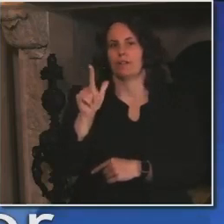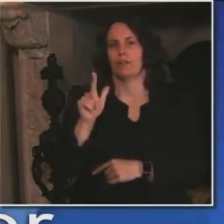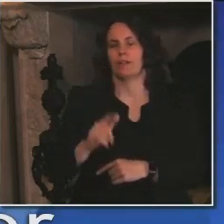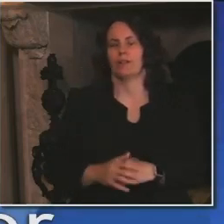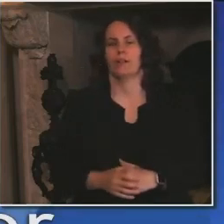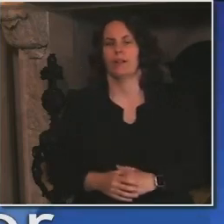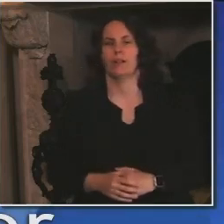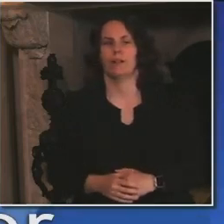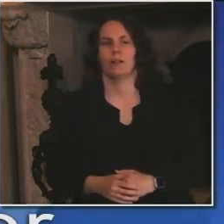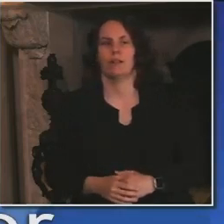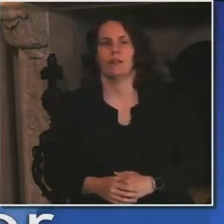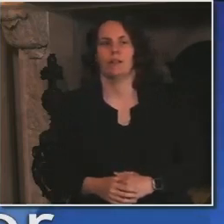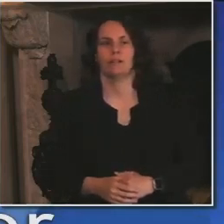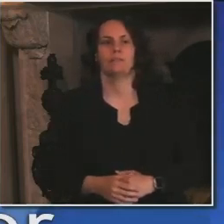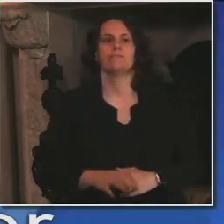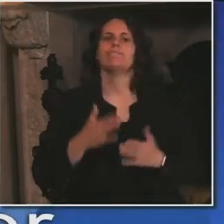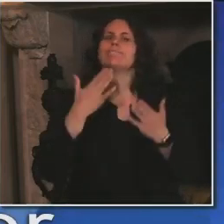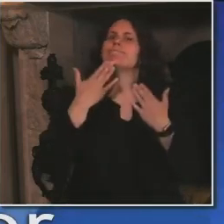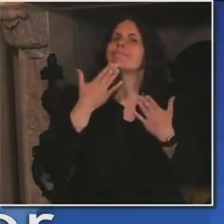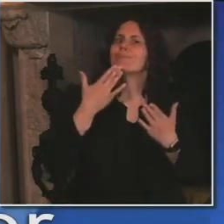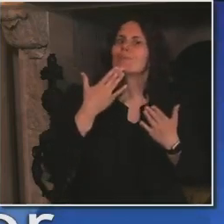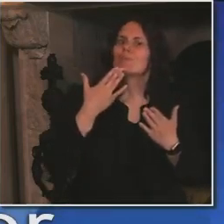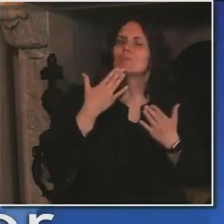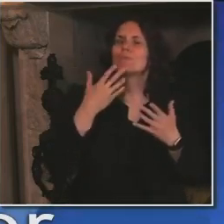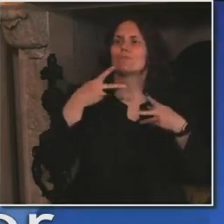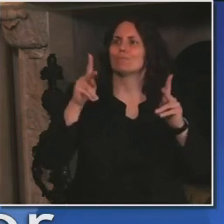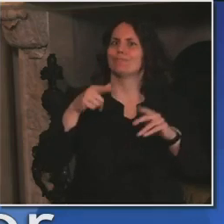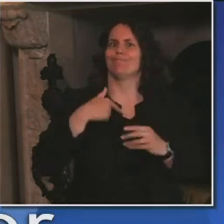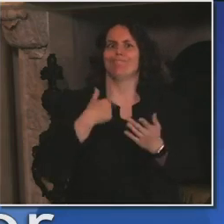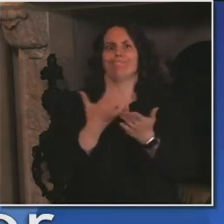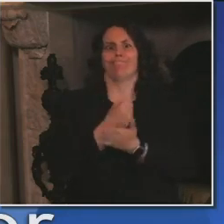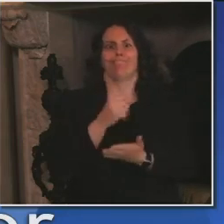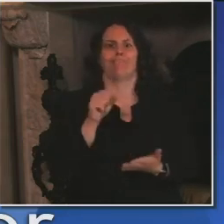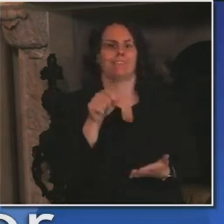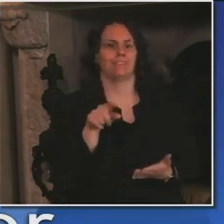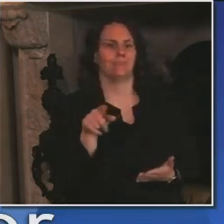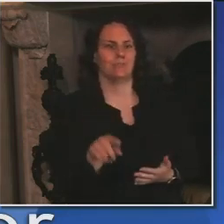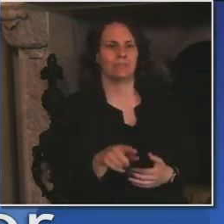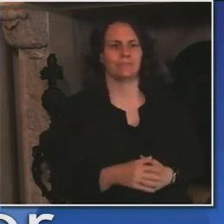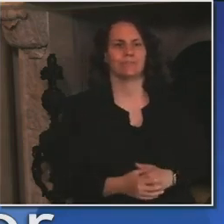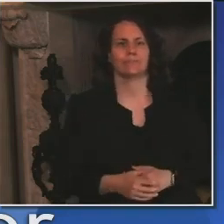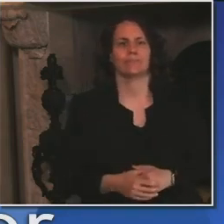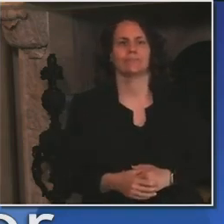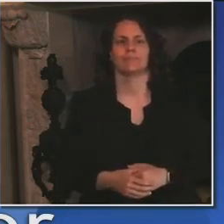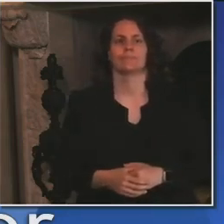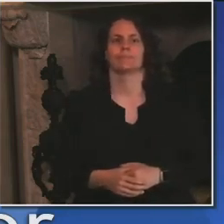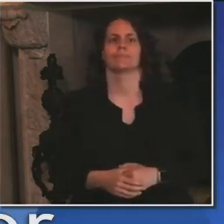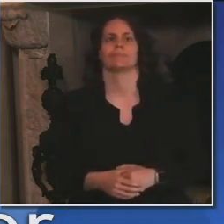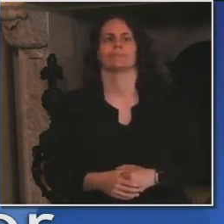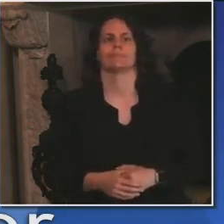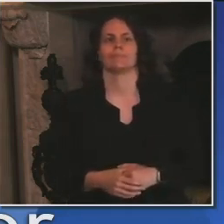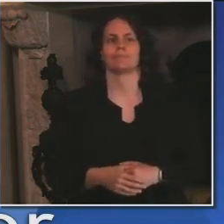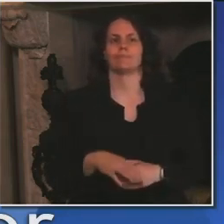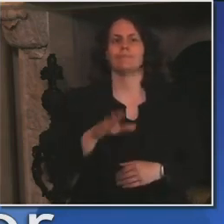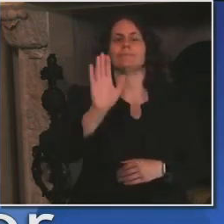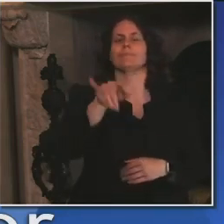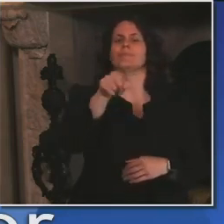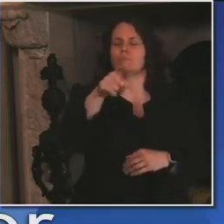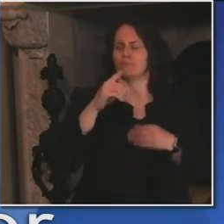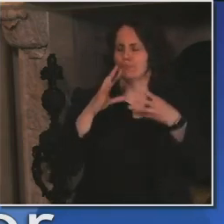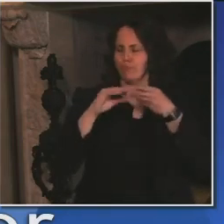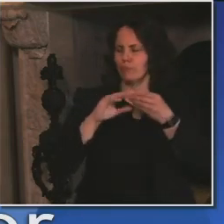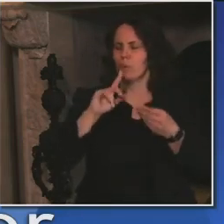Hi, thanks for taking the question here. I wanted to ask about this 14-day downward trajectory. Does that mean